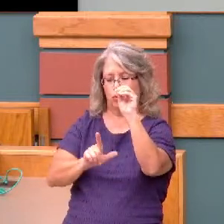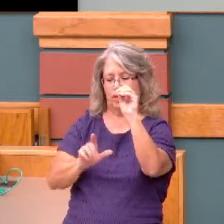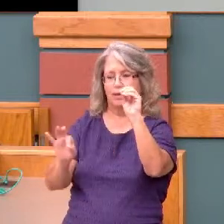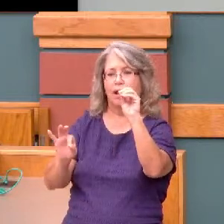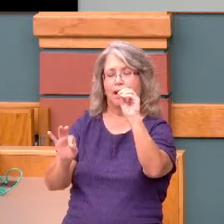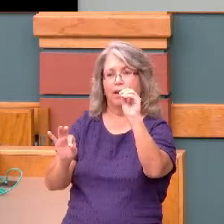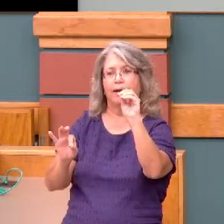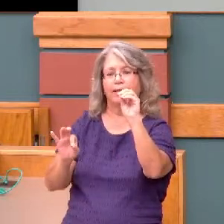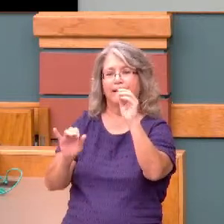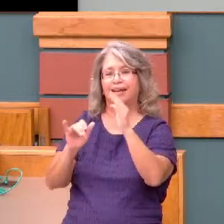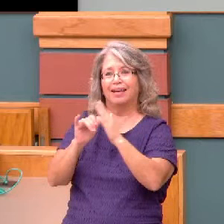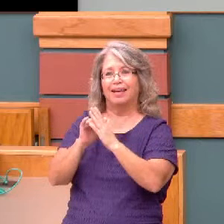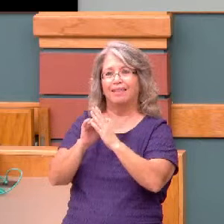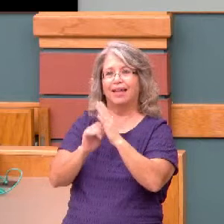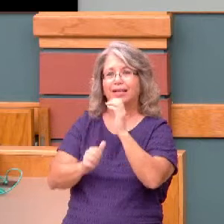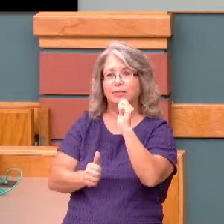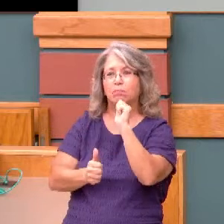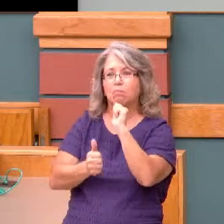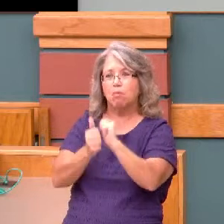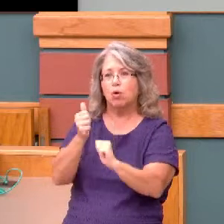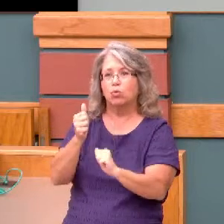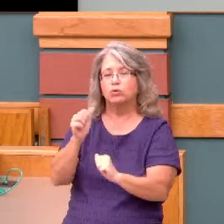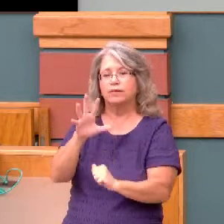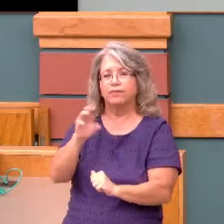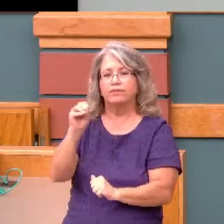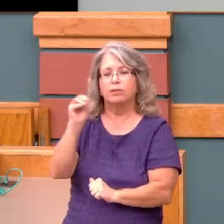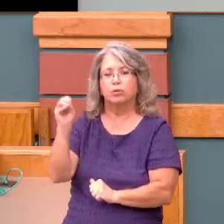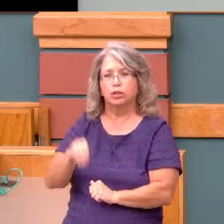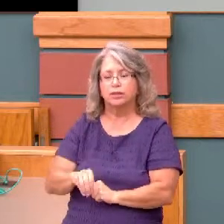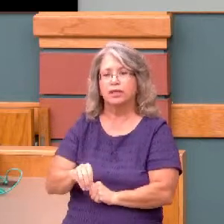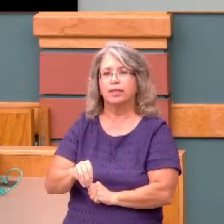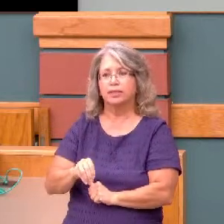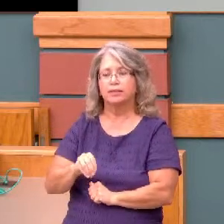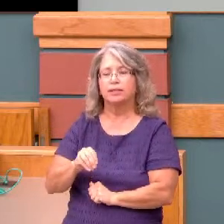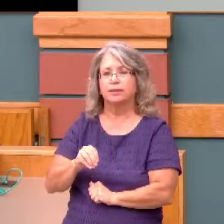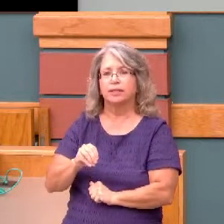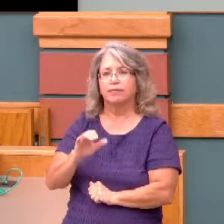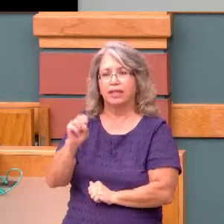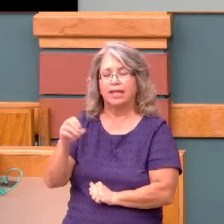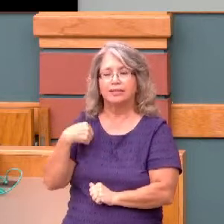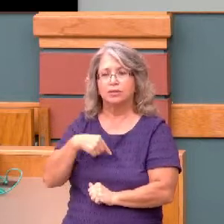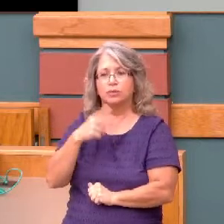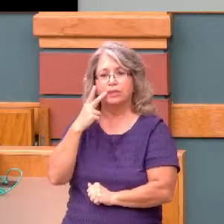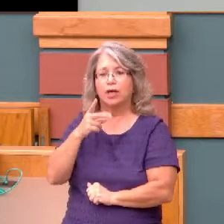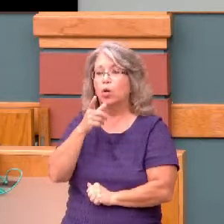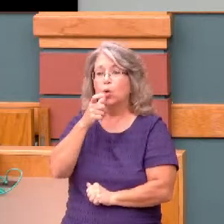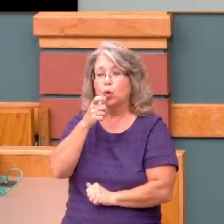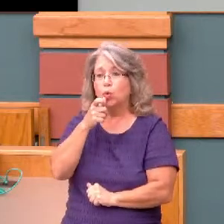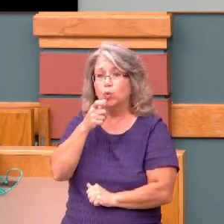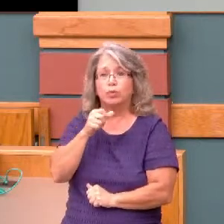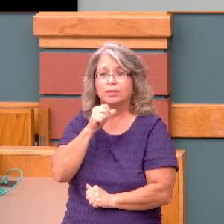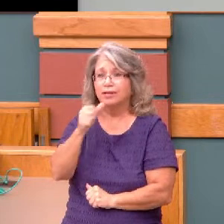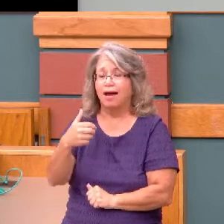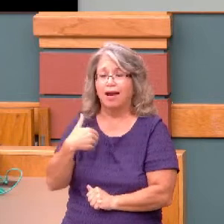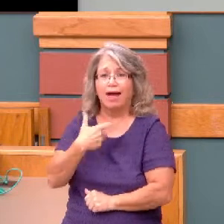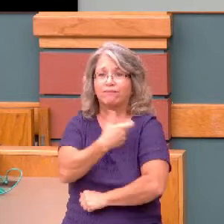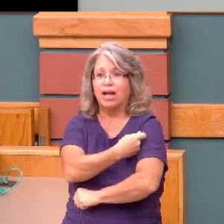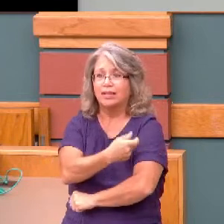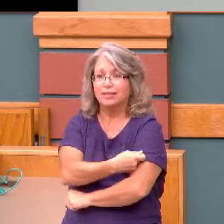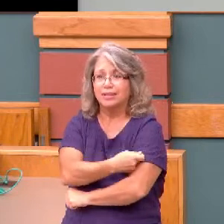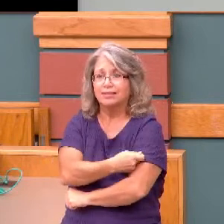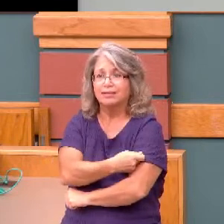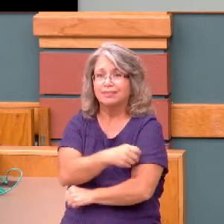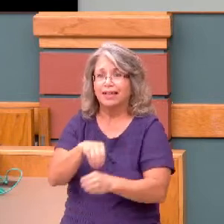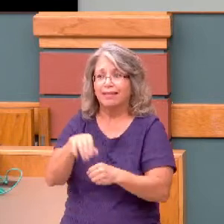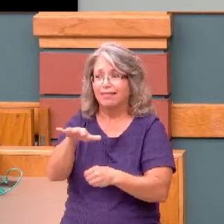seeing. Who's unvaccinated in our area? Well, our children, especially the children under the age of 12.